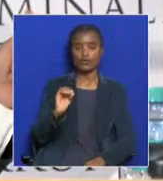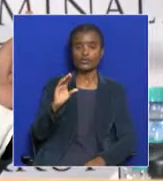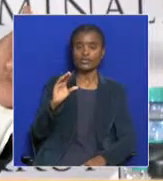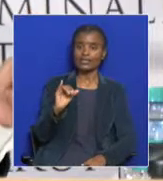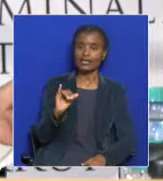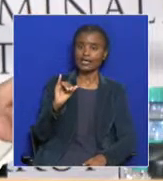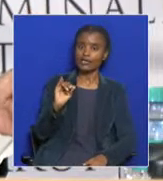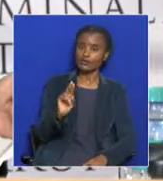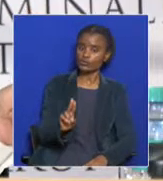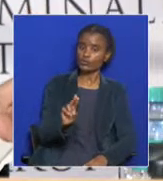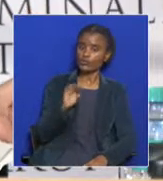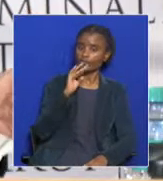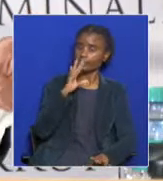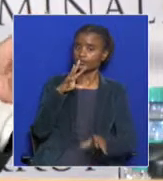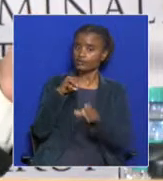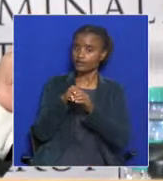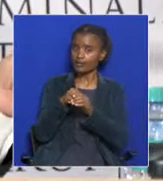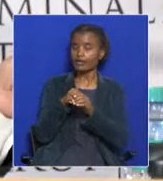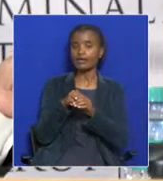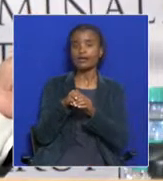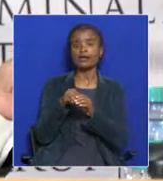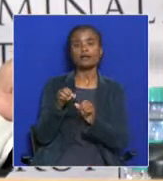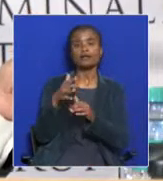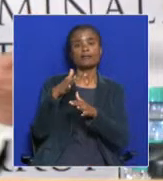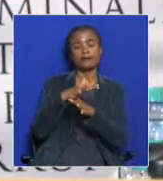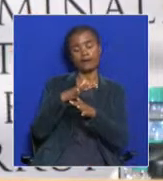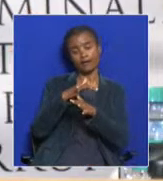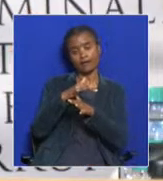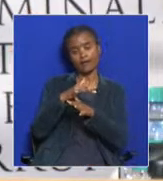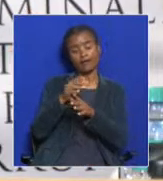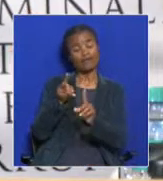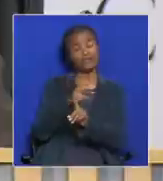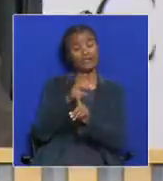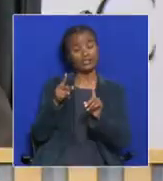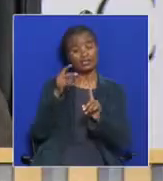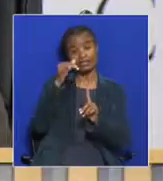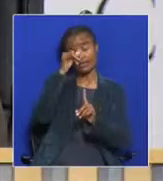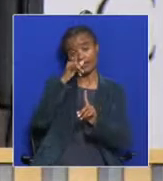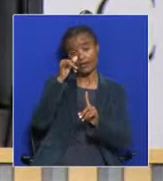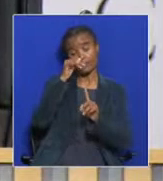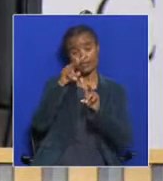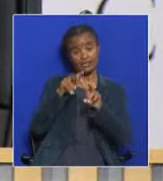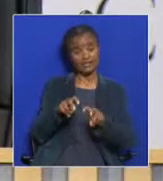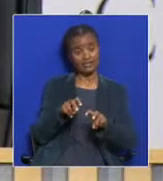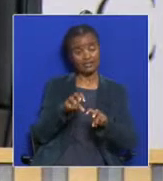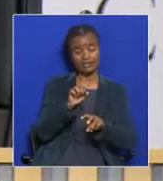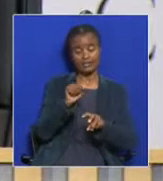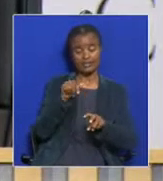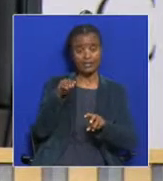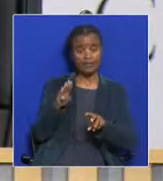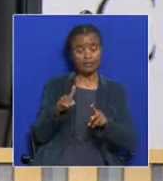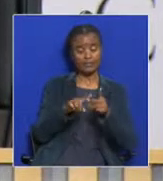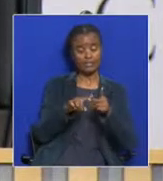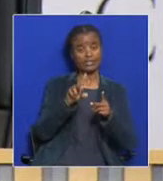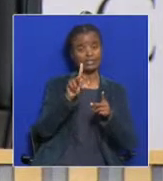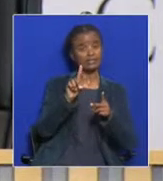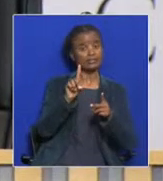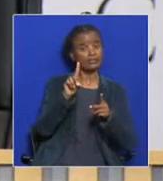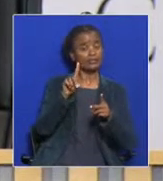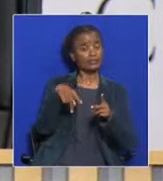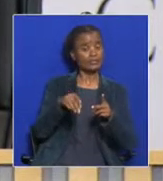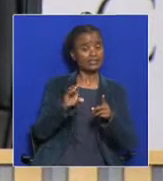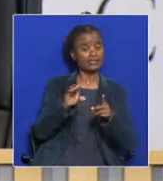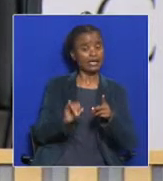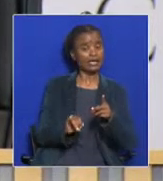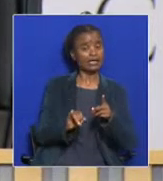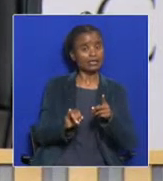Crime Section, SANEB and EPR, and you don't know about that seizure. Commissioner, the 999, as far as